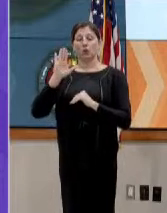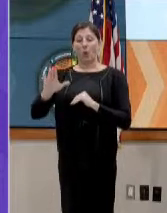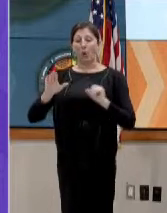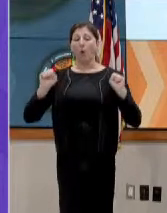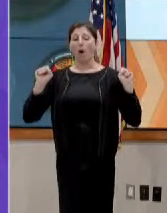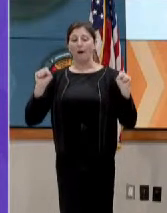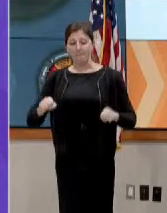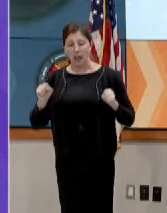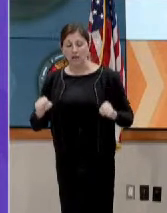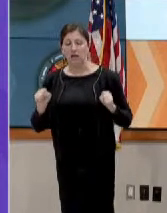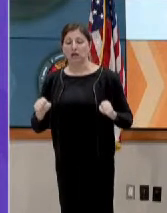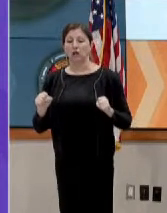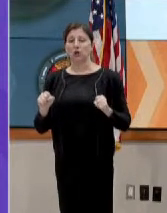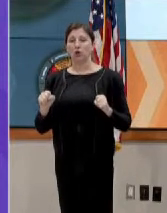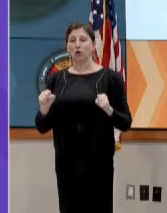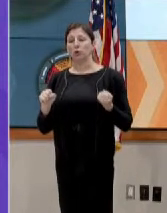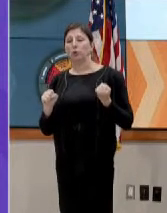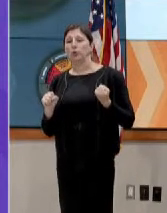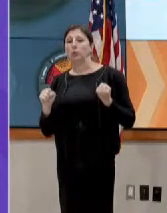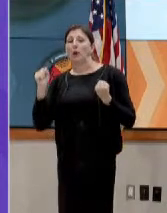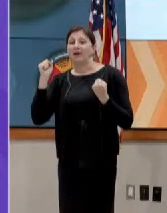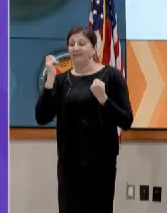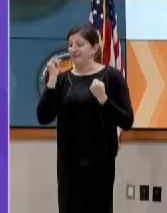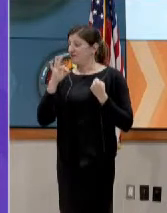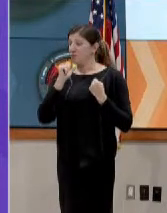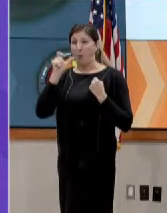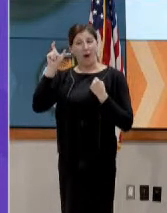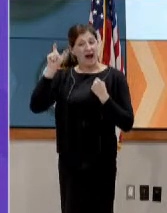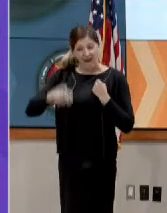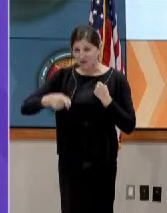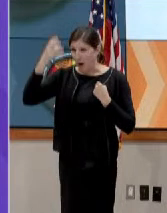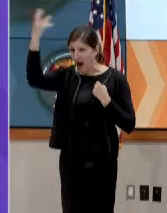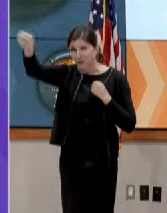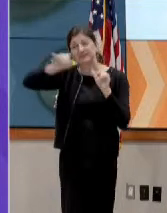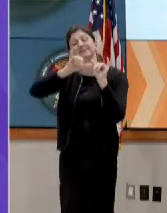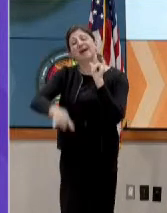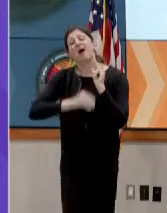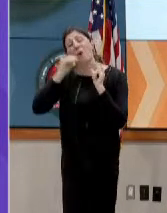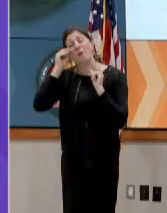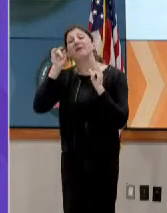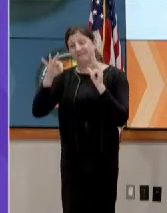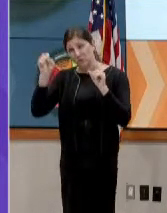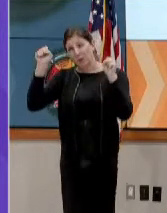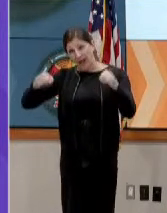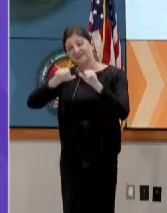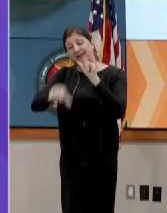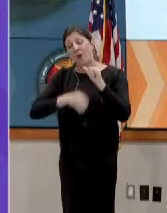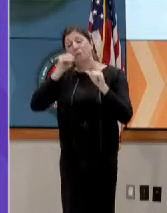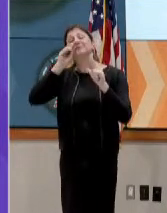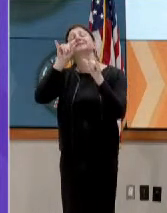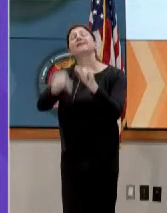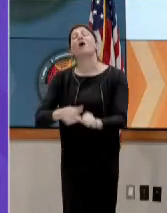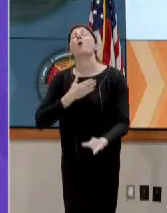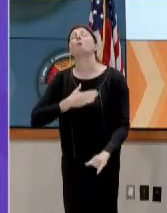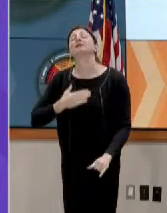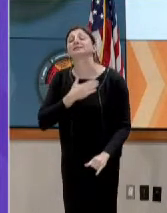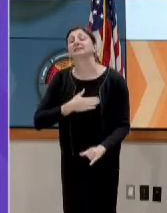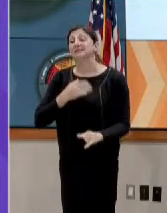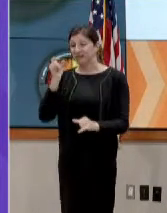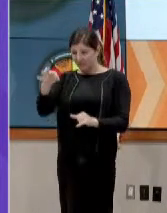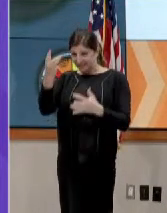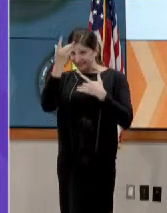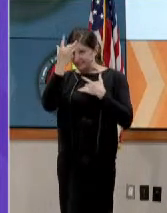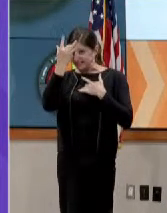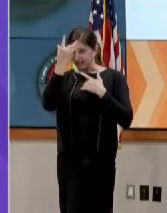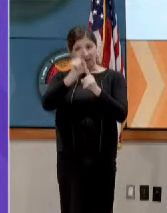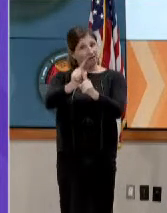ability to be out if you don't have to. In other words, stay home if you can. If you're sick, avoid